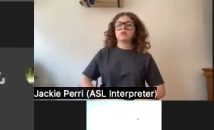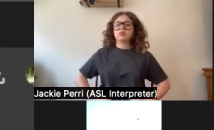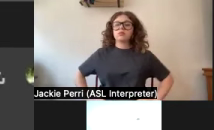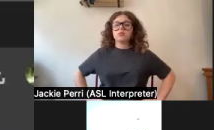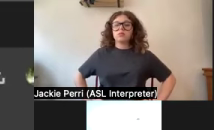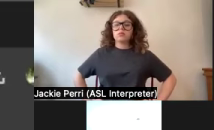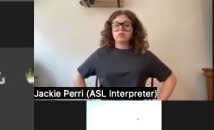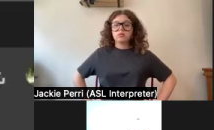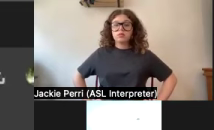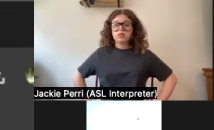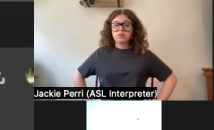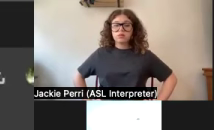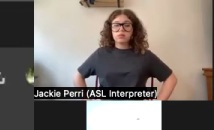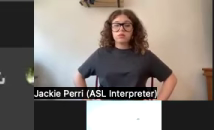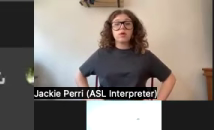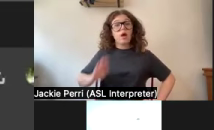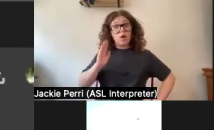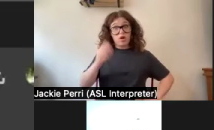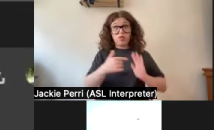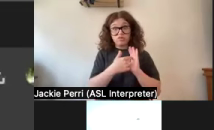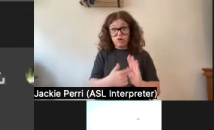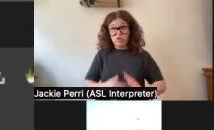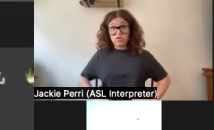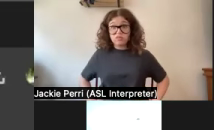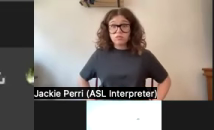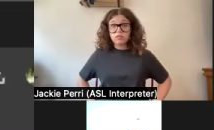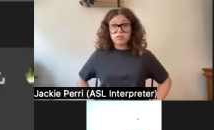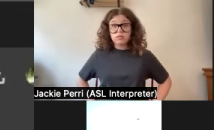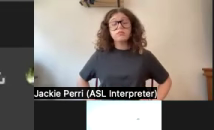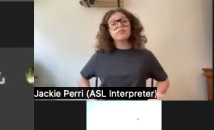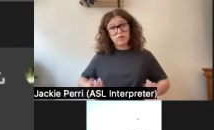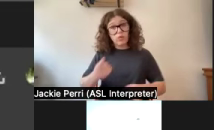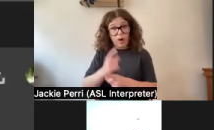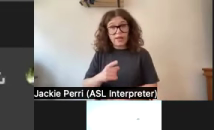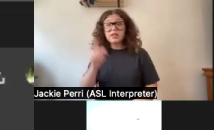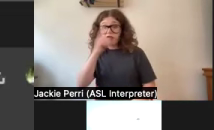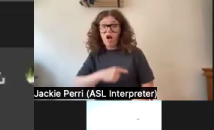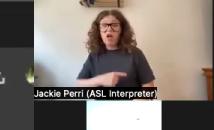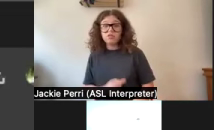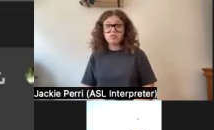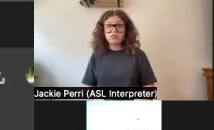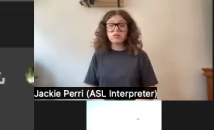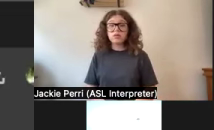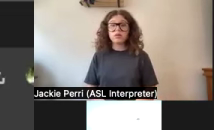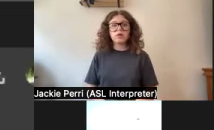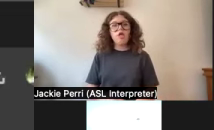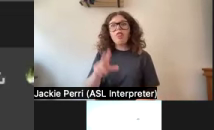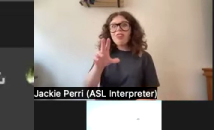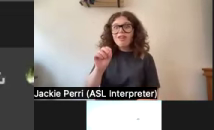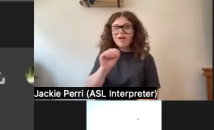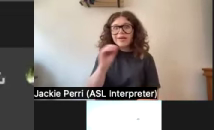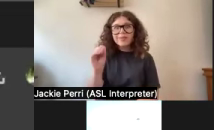Wow. I will show you. So false. That's correct. 30.